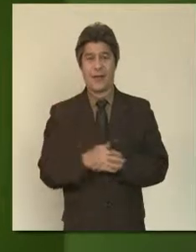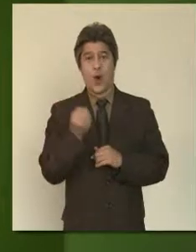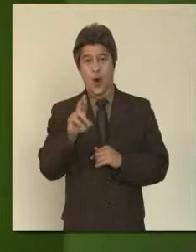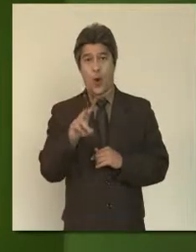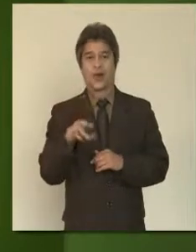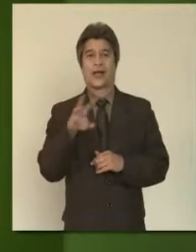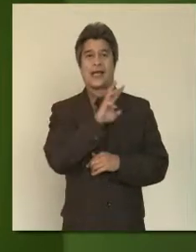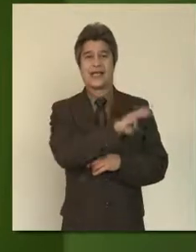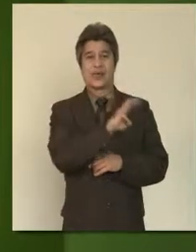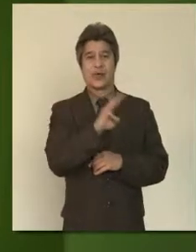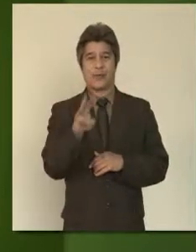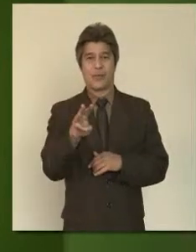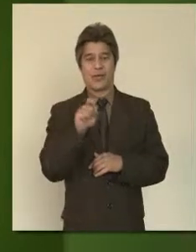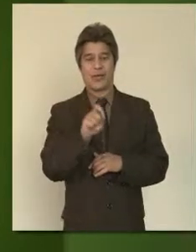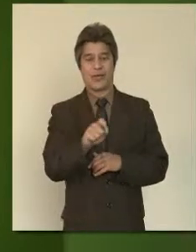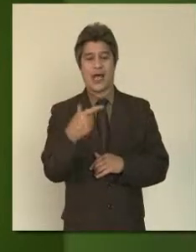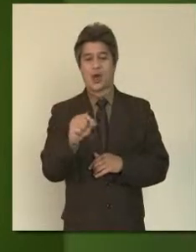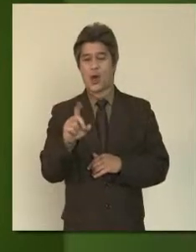800-333-1795 or at